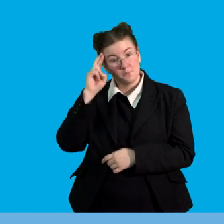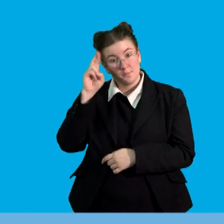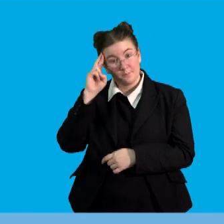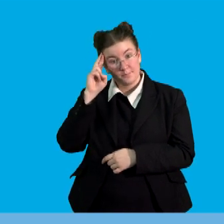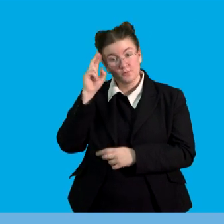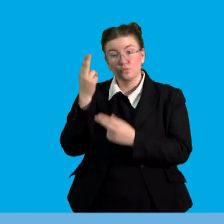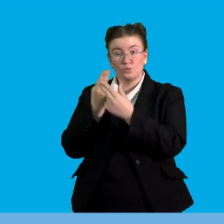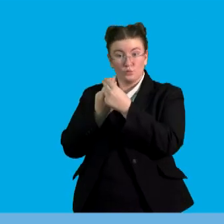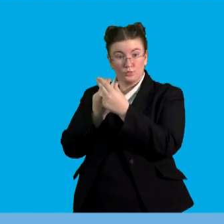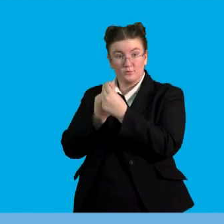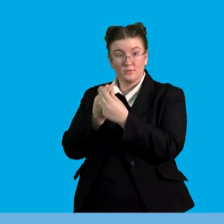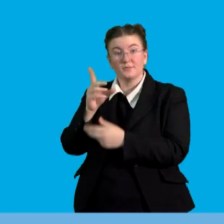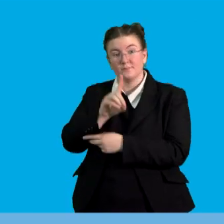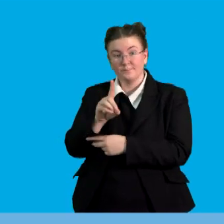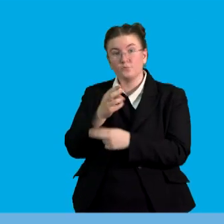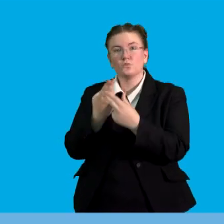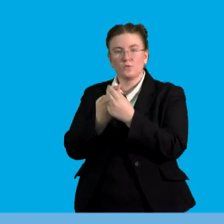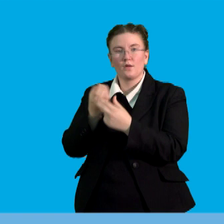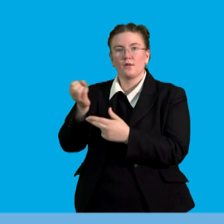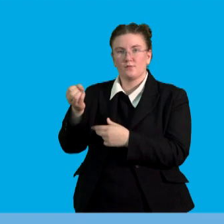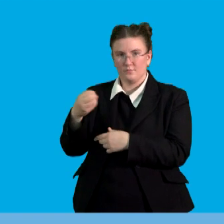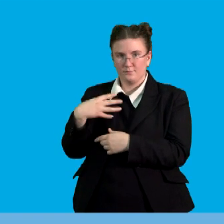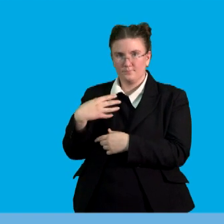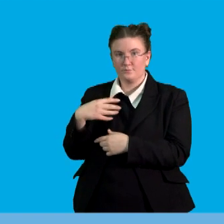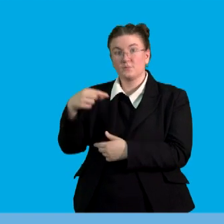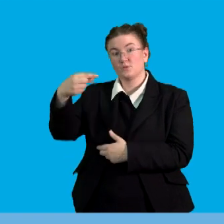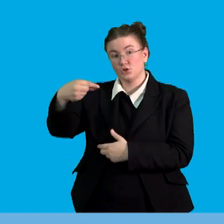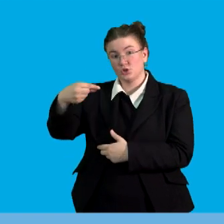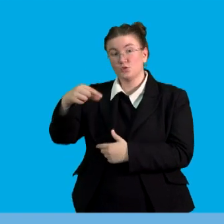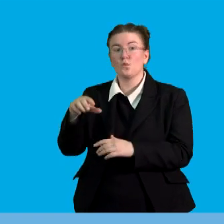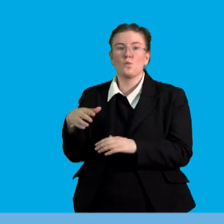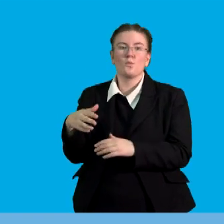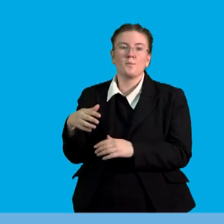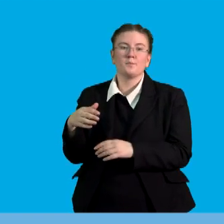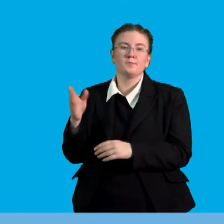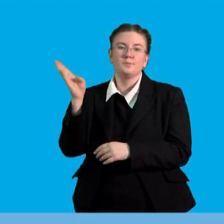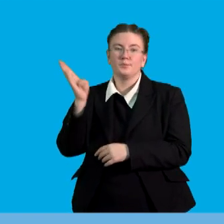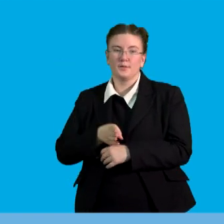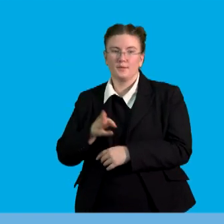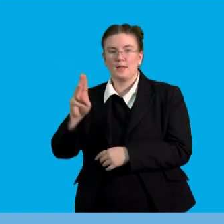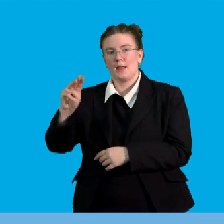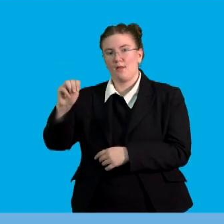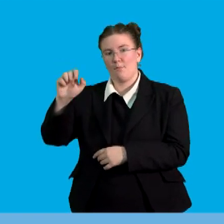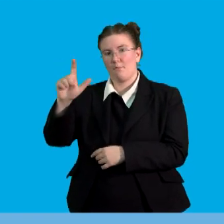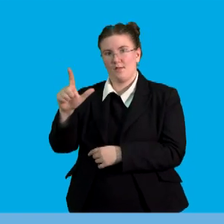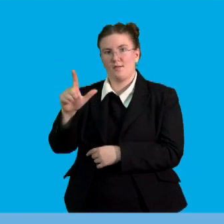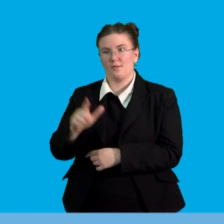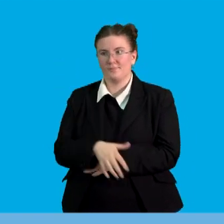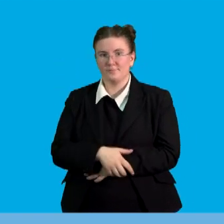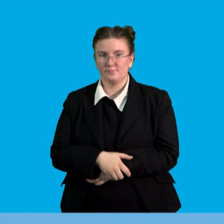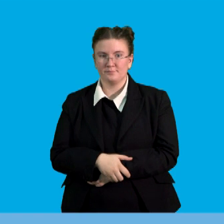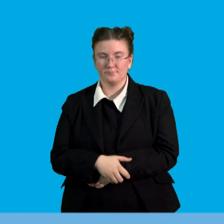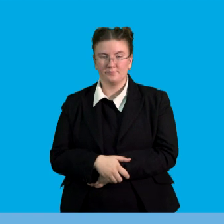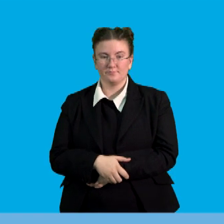0,90. And remember the units. The units for density we are given there as grams per